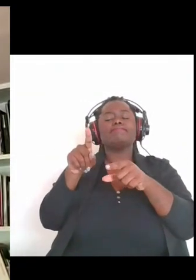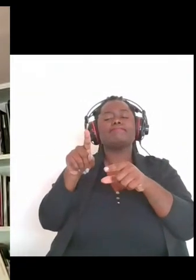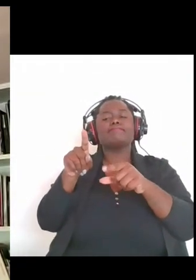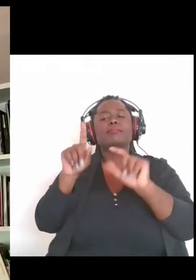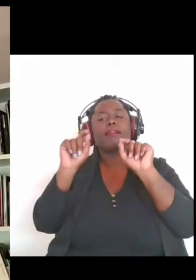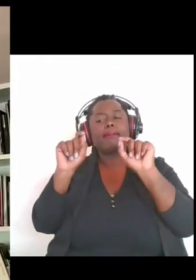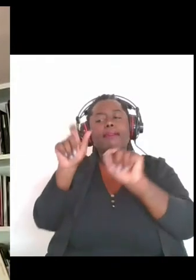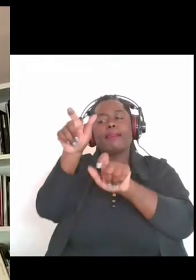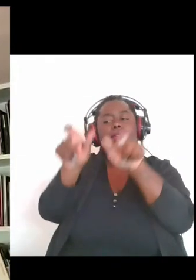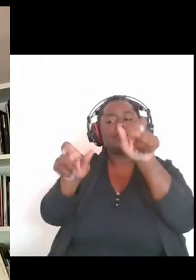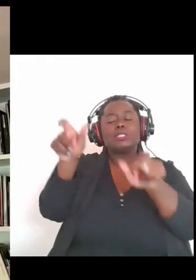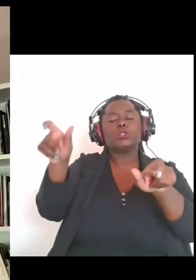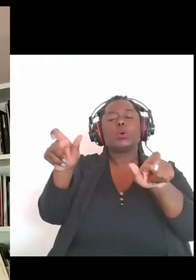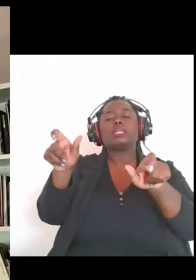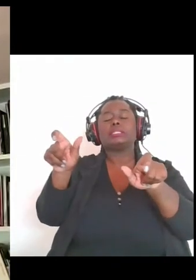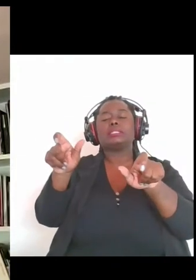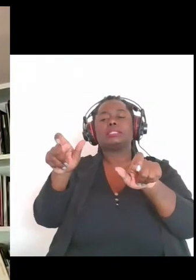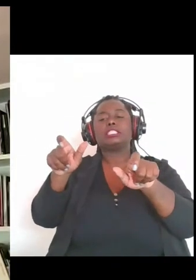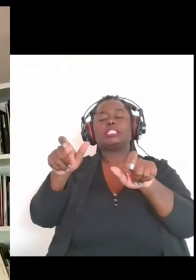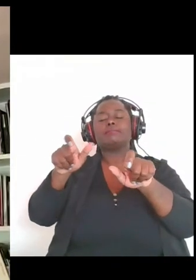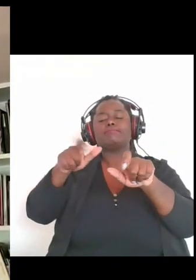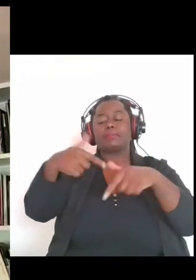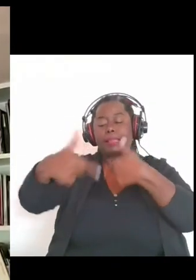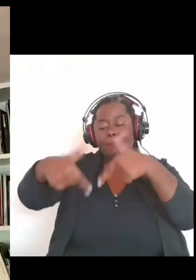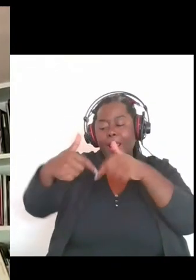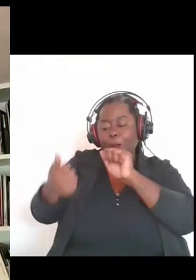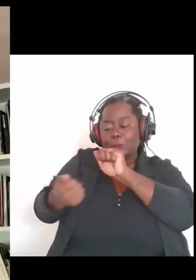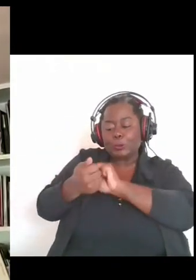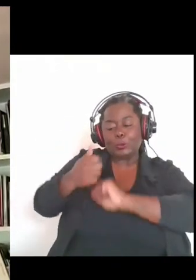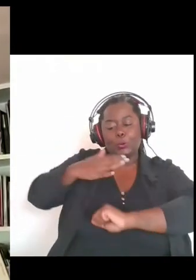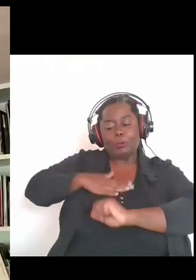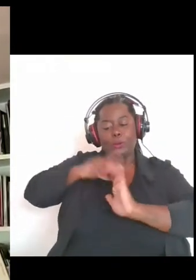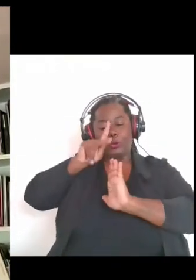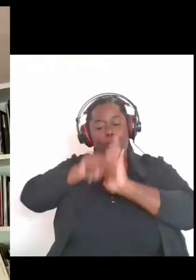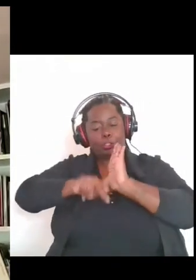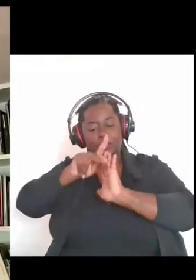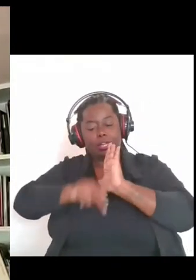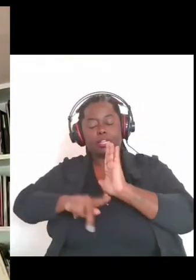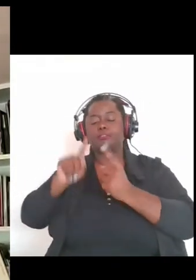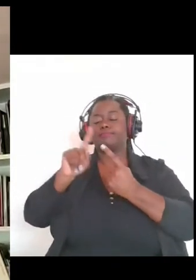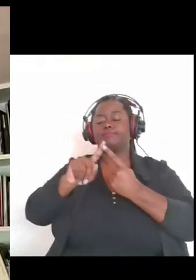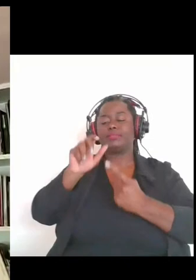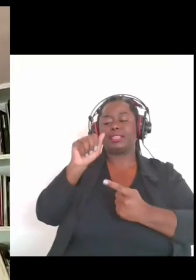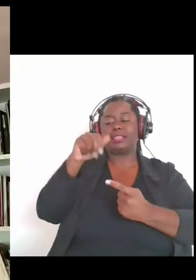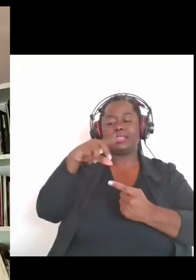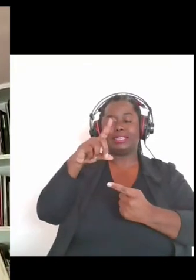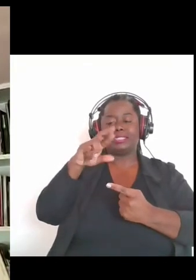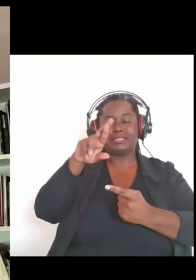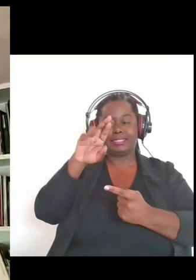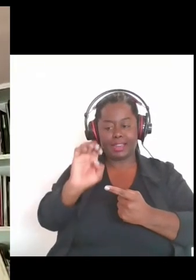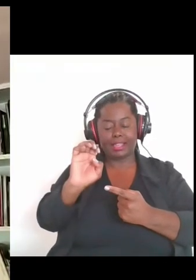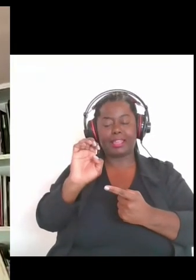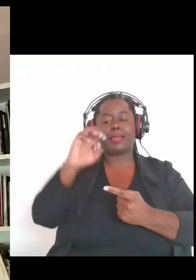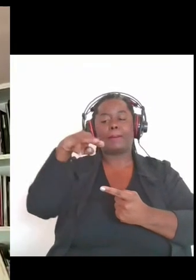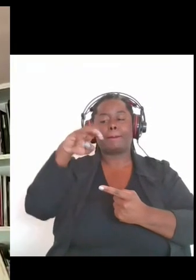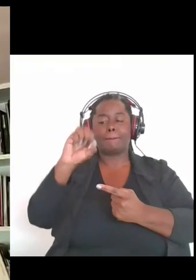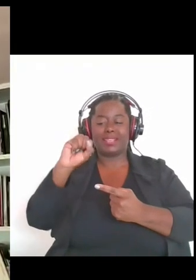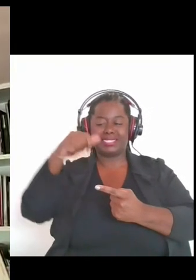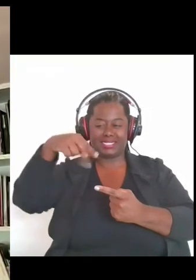would like to thank the organizers of these seminar who worked with me in this project andresquita